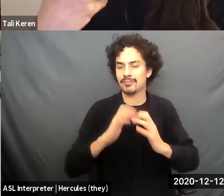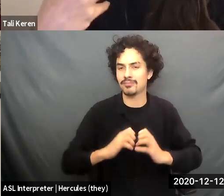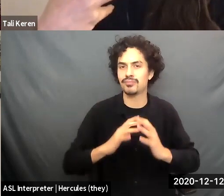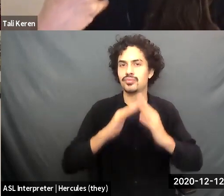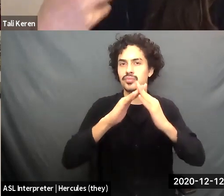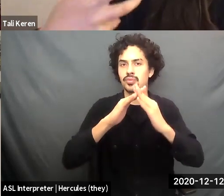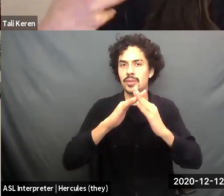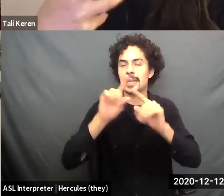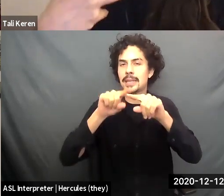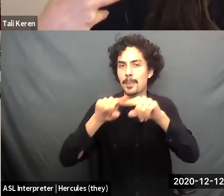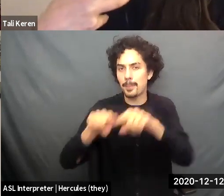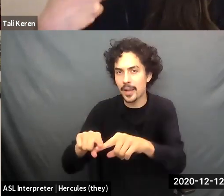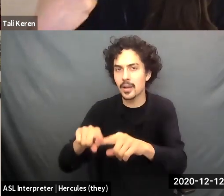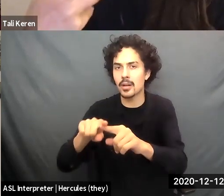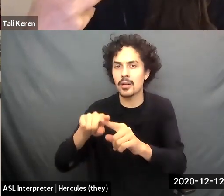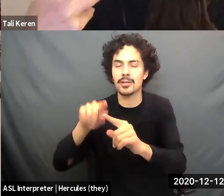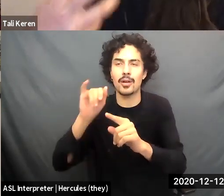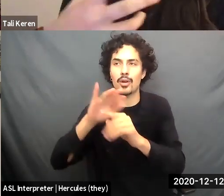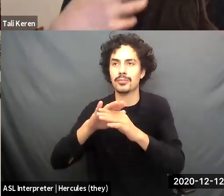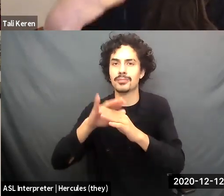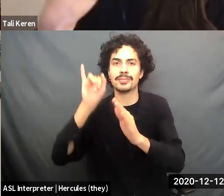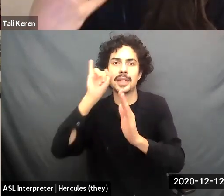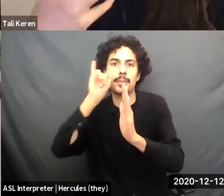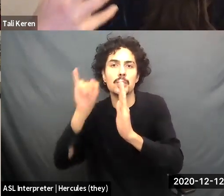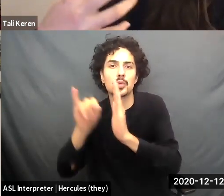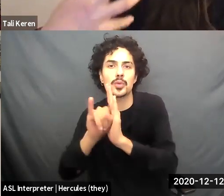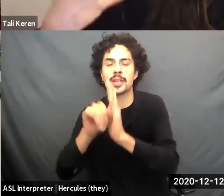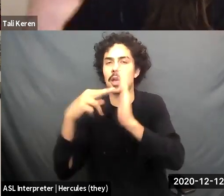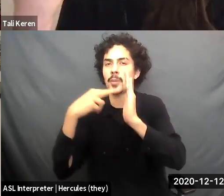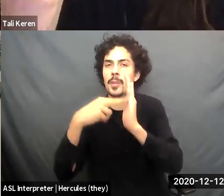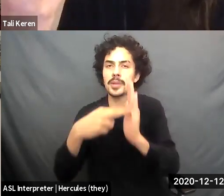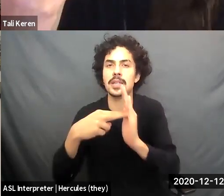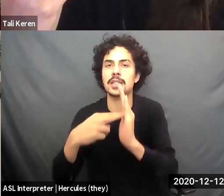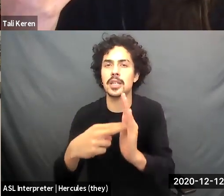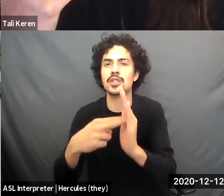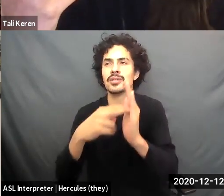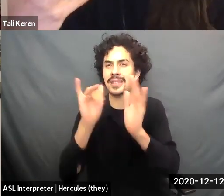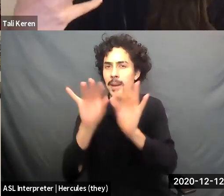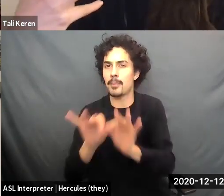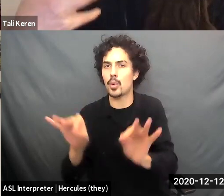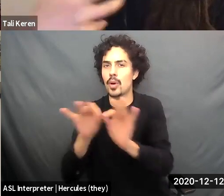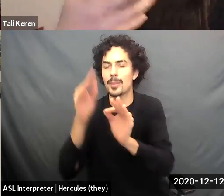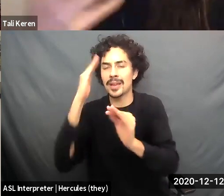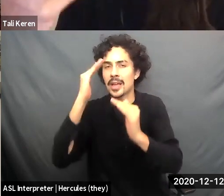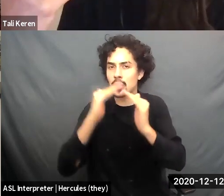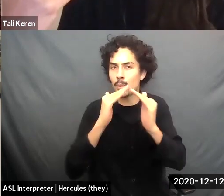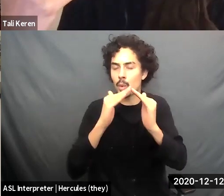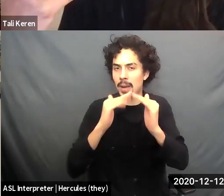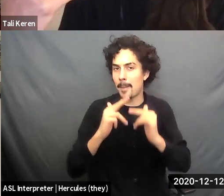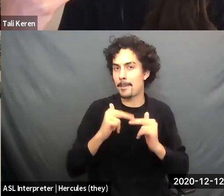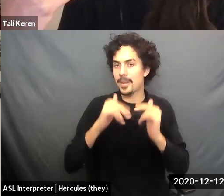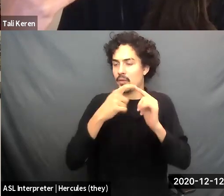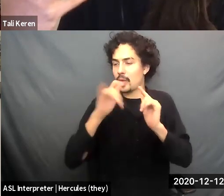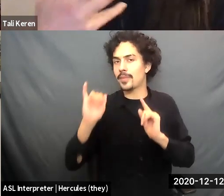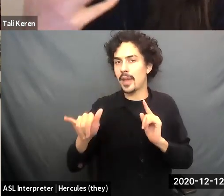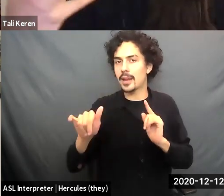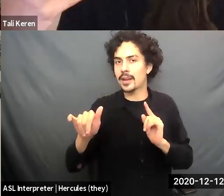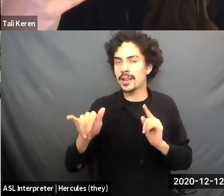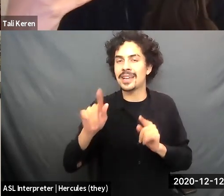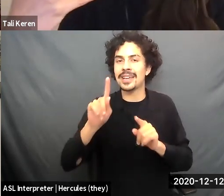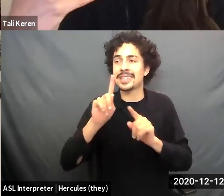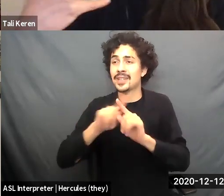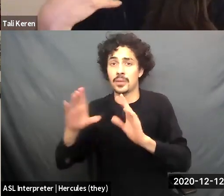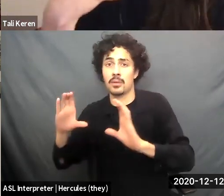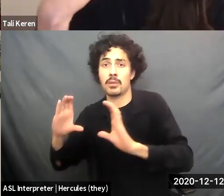the question of imagery and representation is such an important one, because we need those as collectives, we need